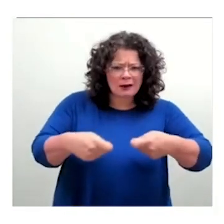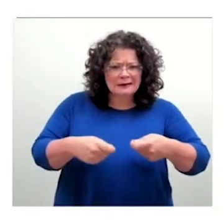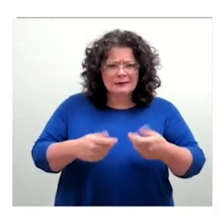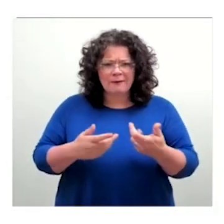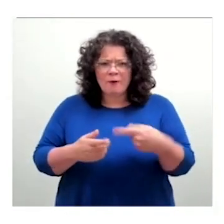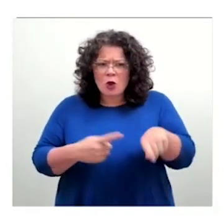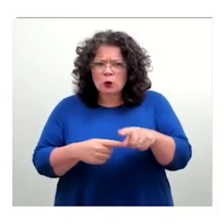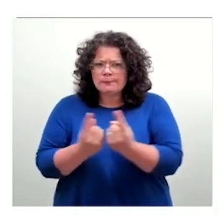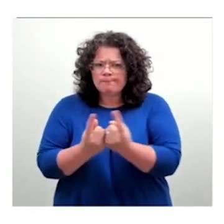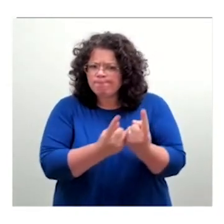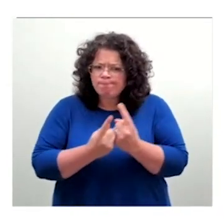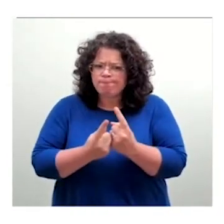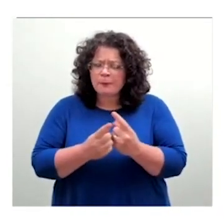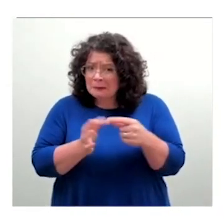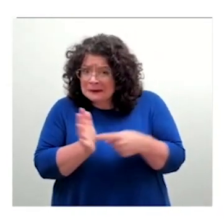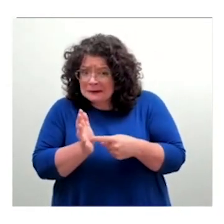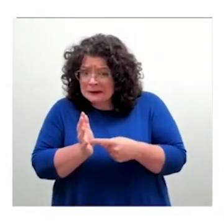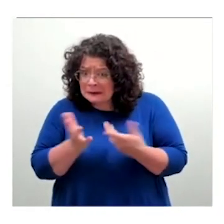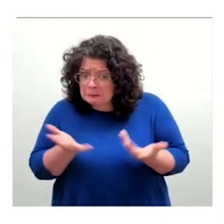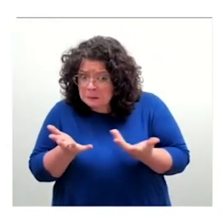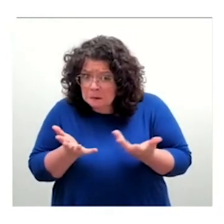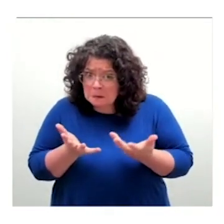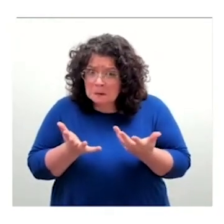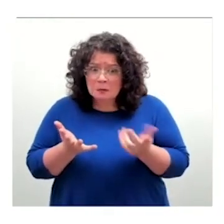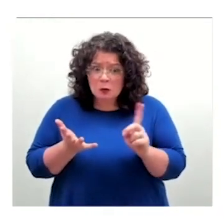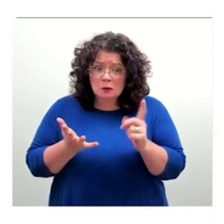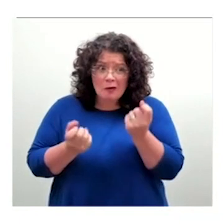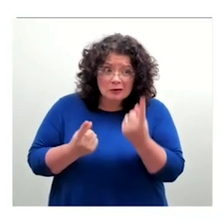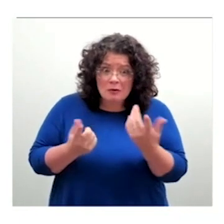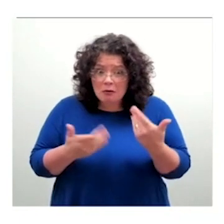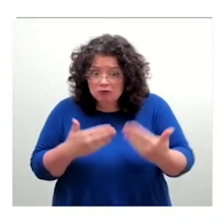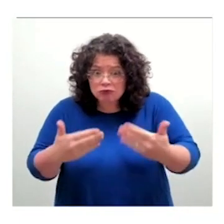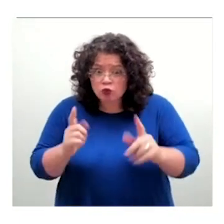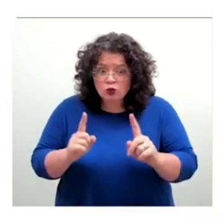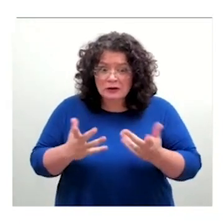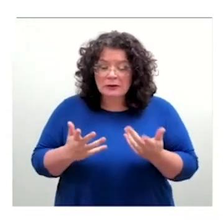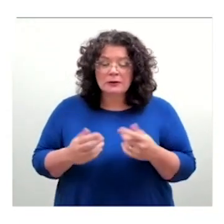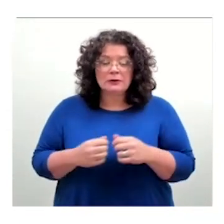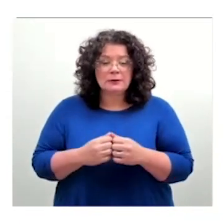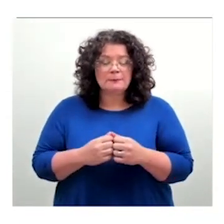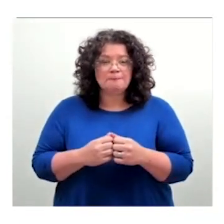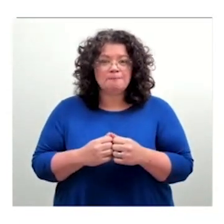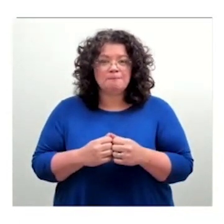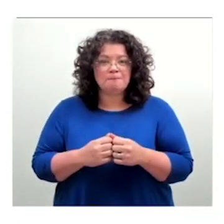uncover innovation and talent and so on. How far can you go with this idea, do you think?